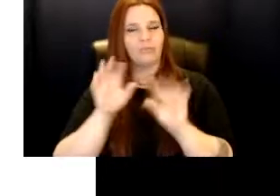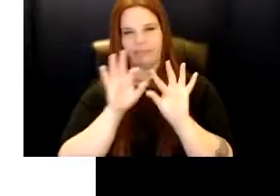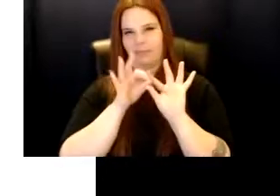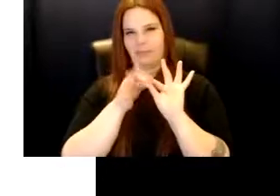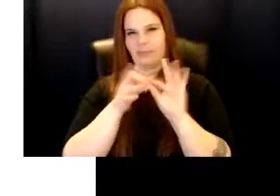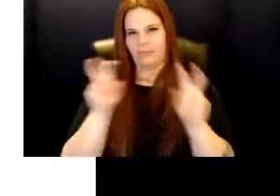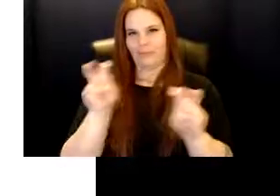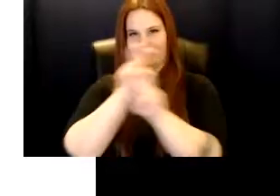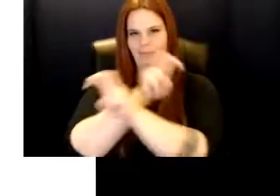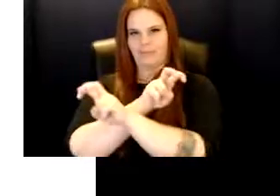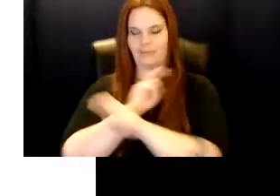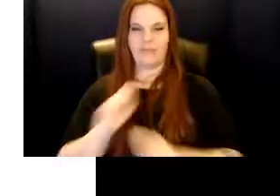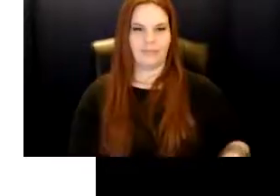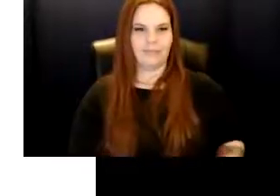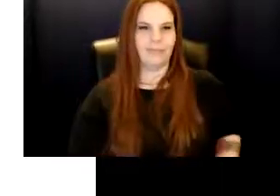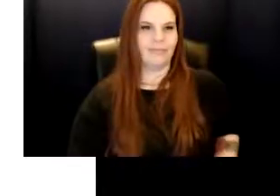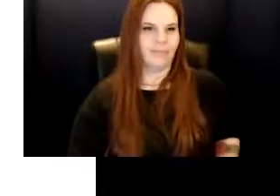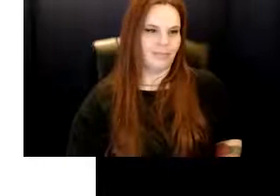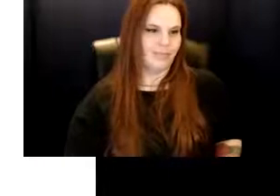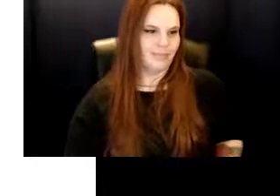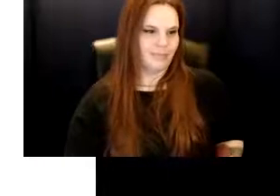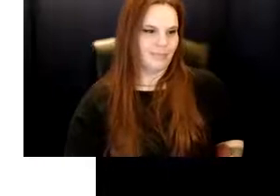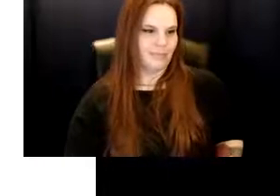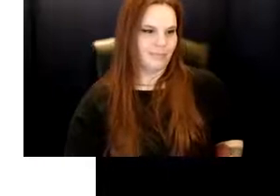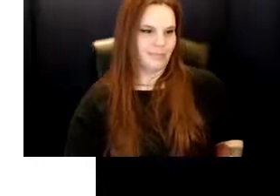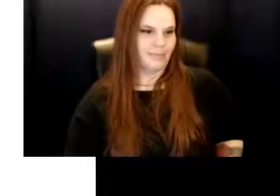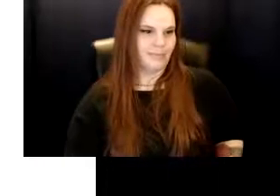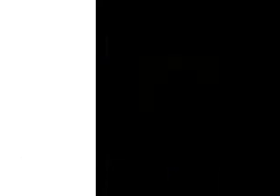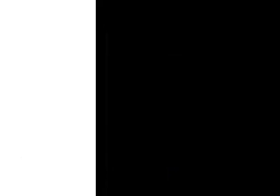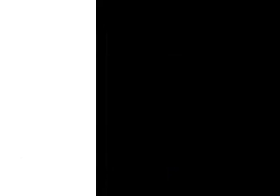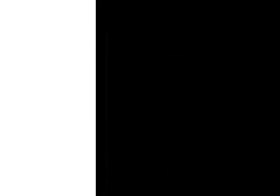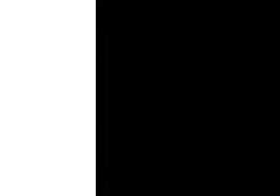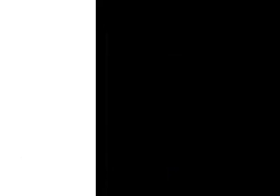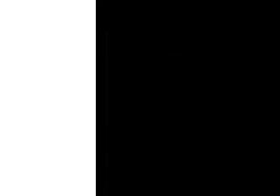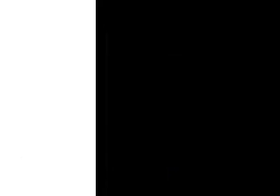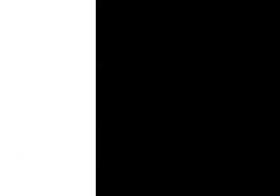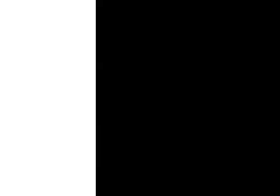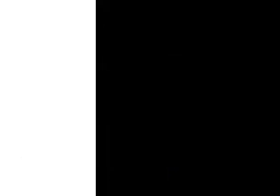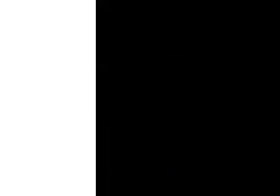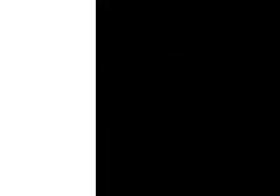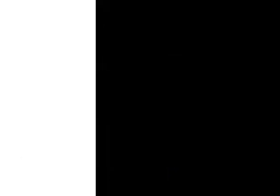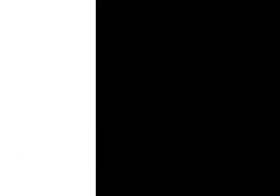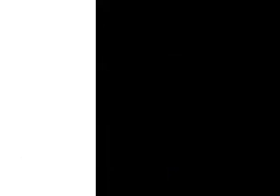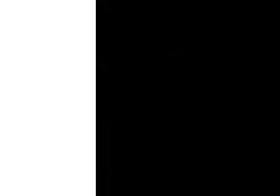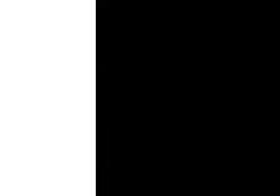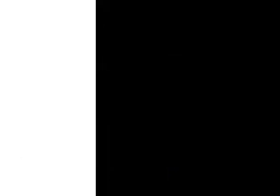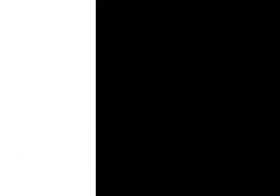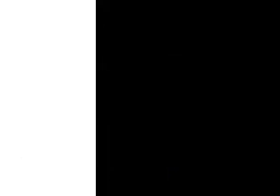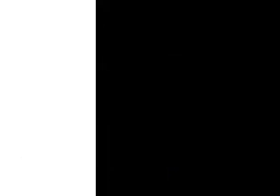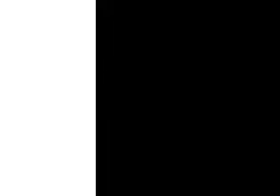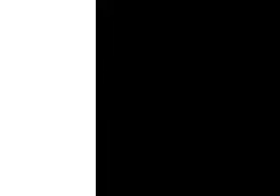So now I'd like to transition to Lindsay Brown from the University